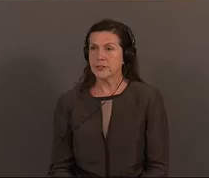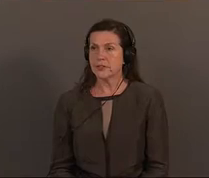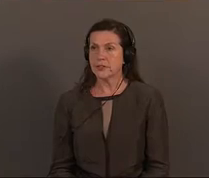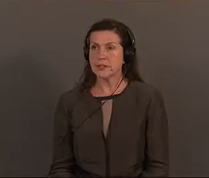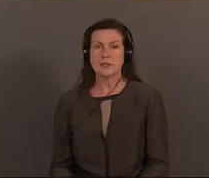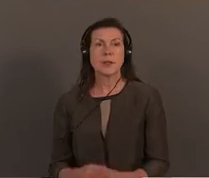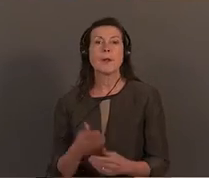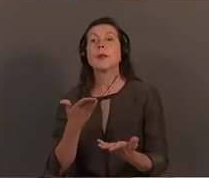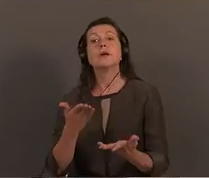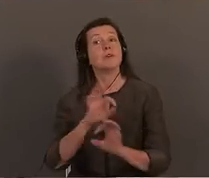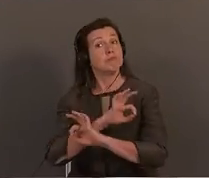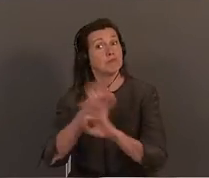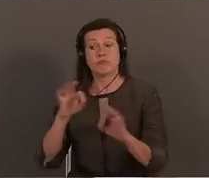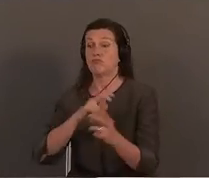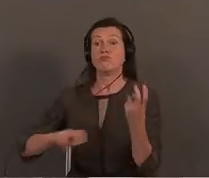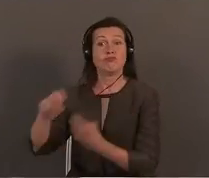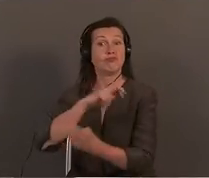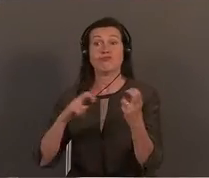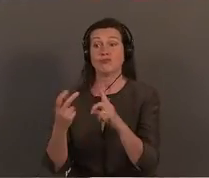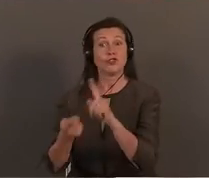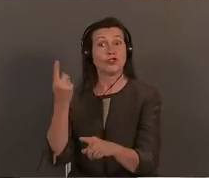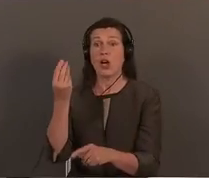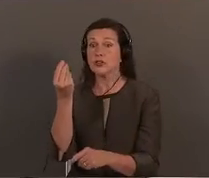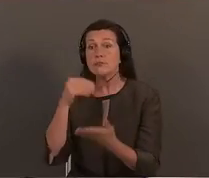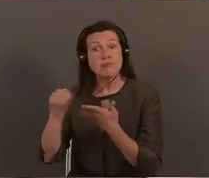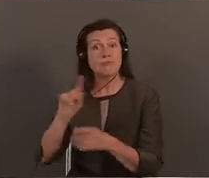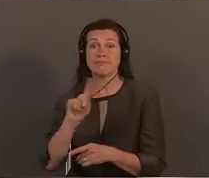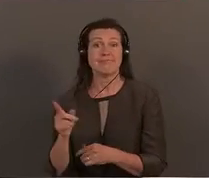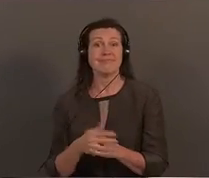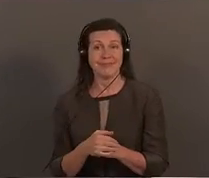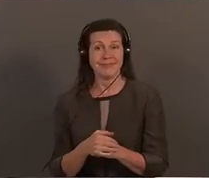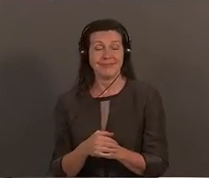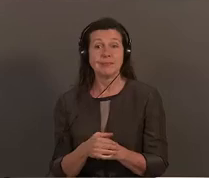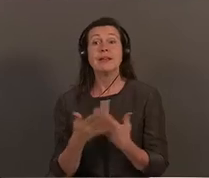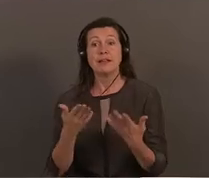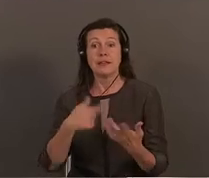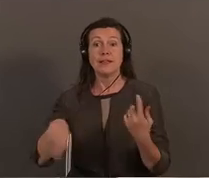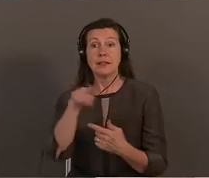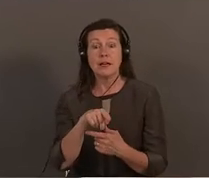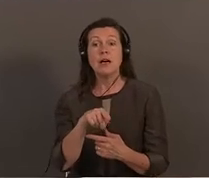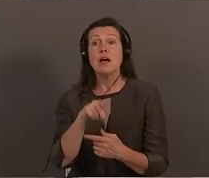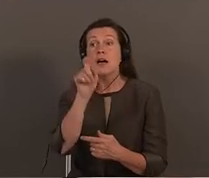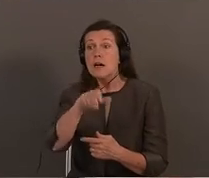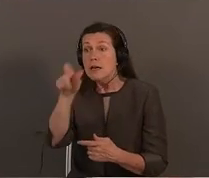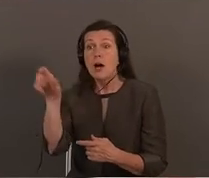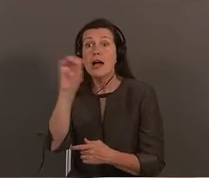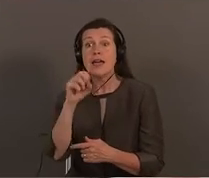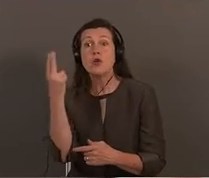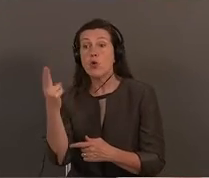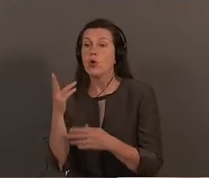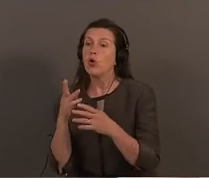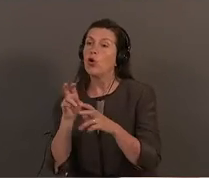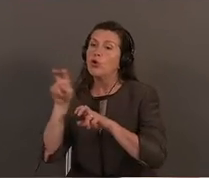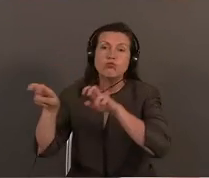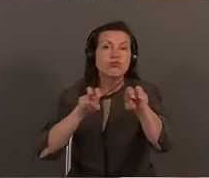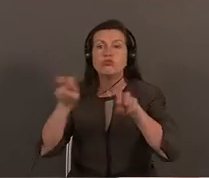So, no roaming charges as long as we European citizens travel. Because, of course,